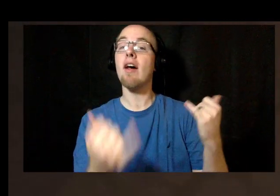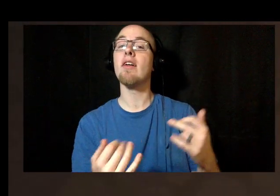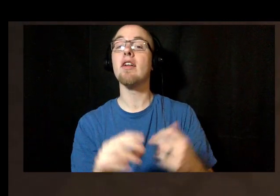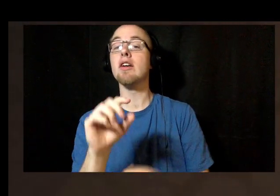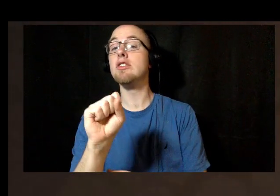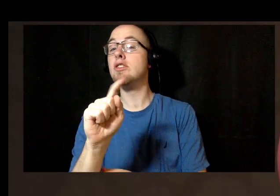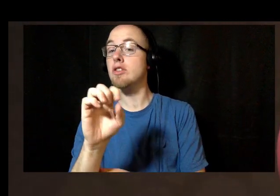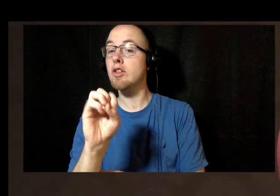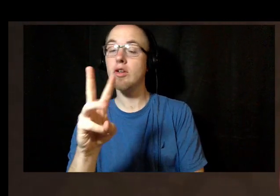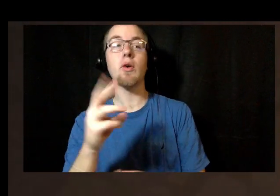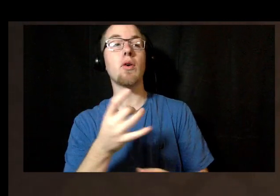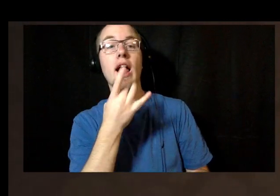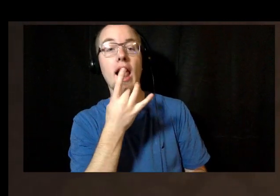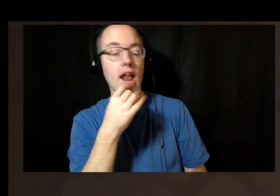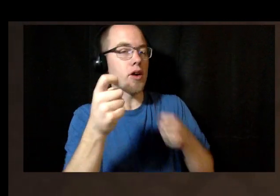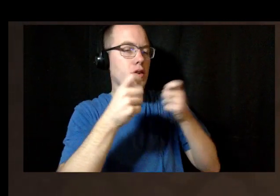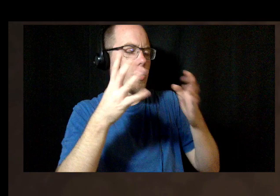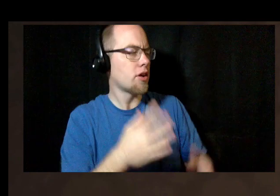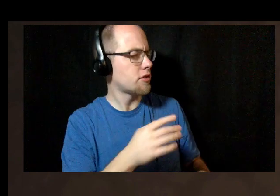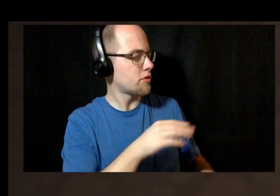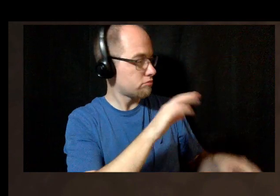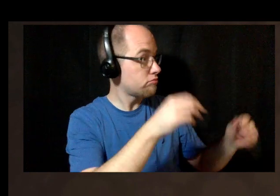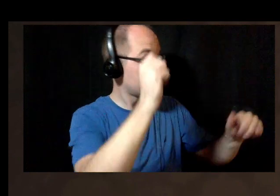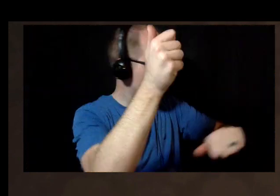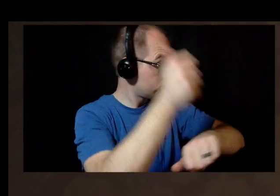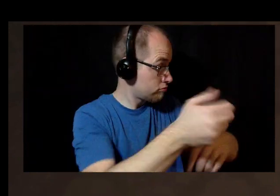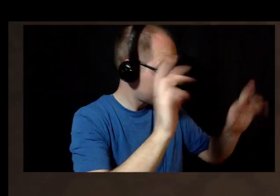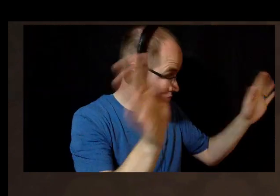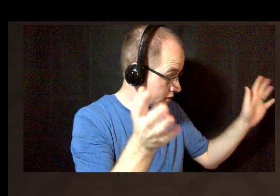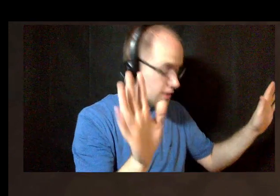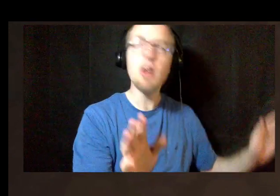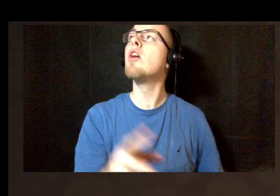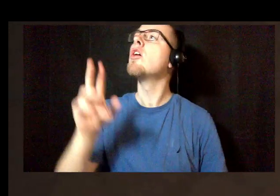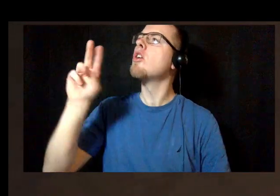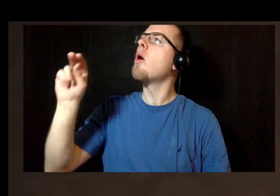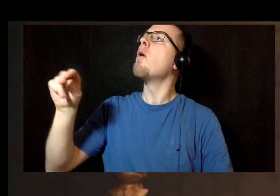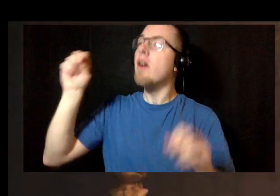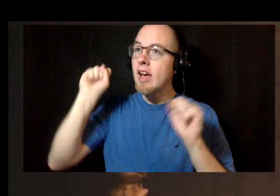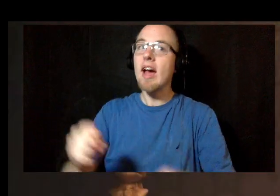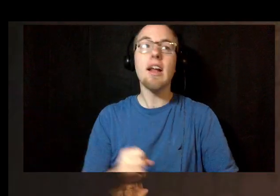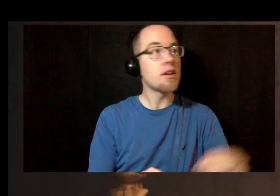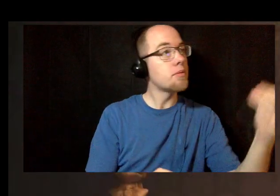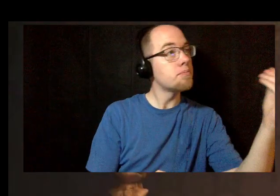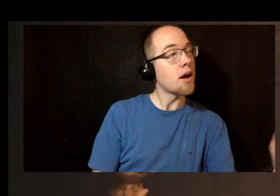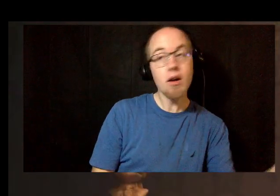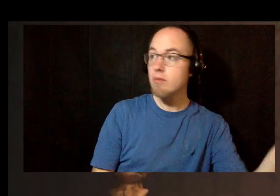like, no, Stu, we can turn on the lamp as well, like this.